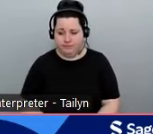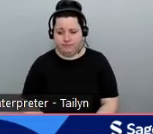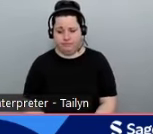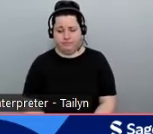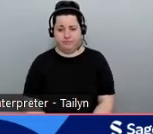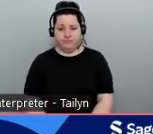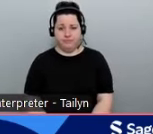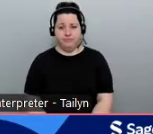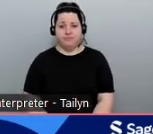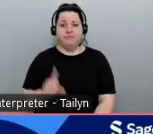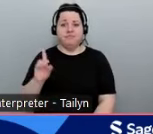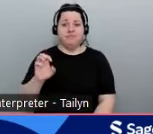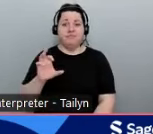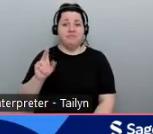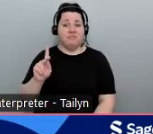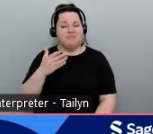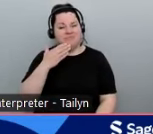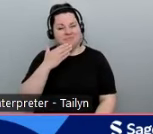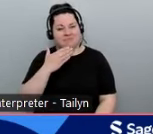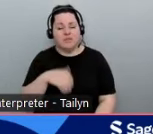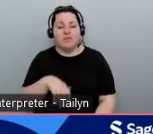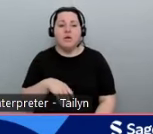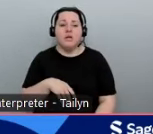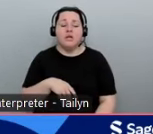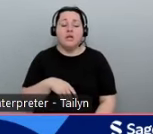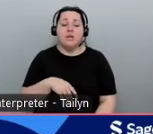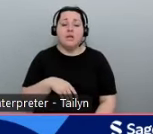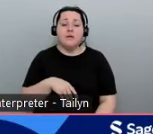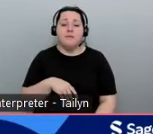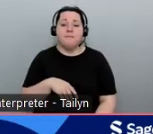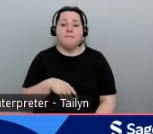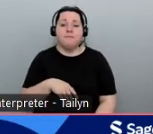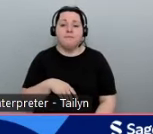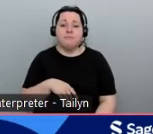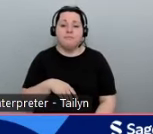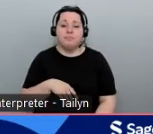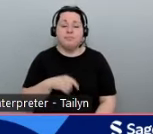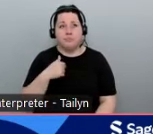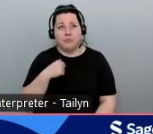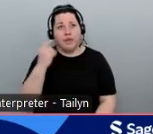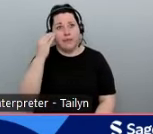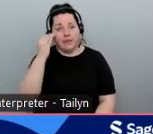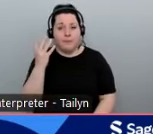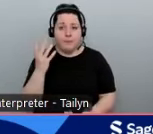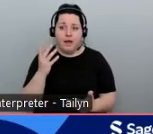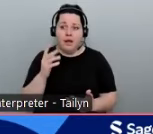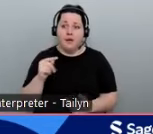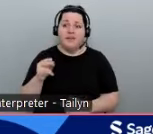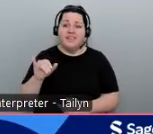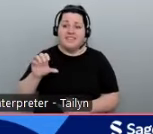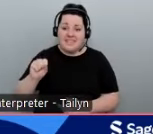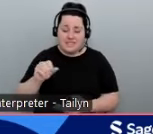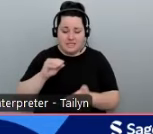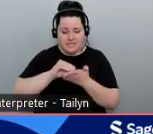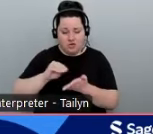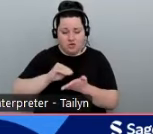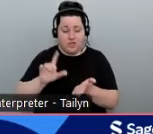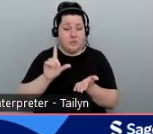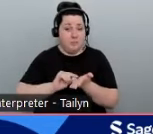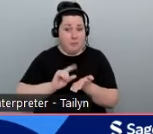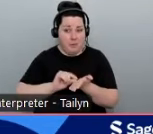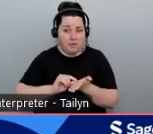Perfect, thanks. So, I mean, I think when I think about publishing theses and dissertations, the first thing that comes to